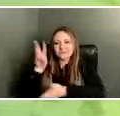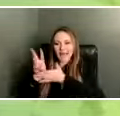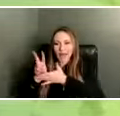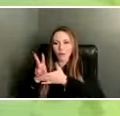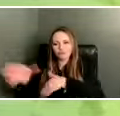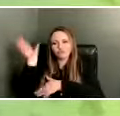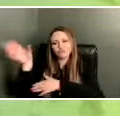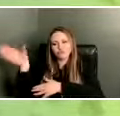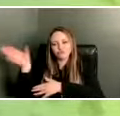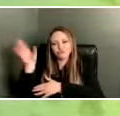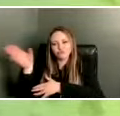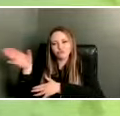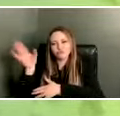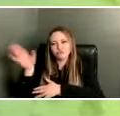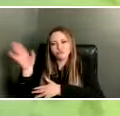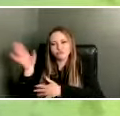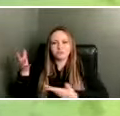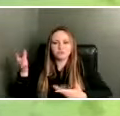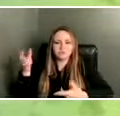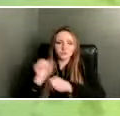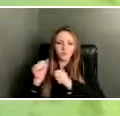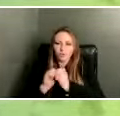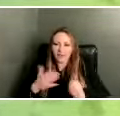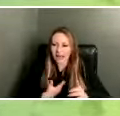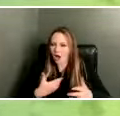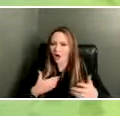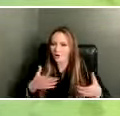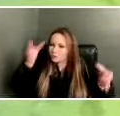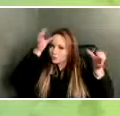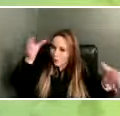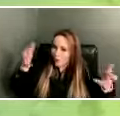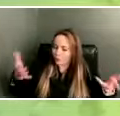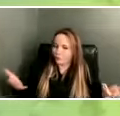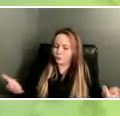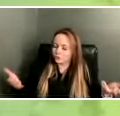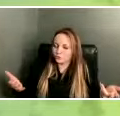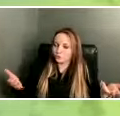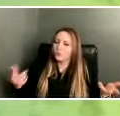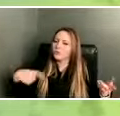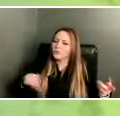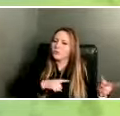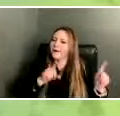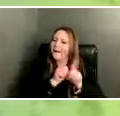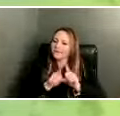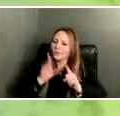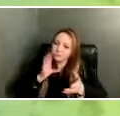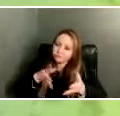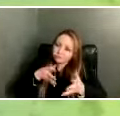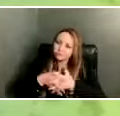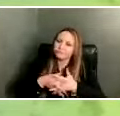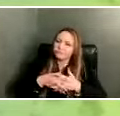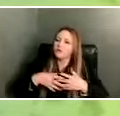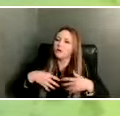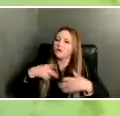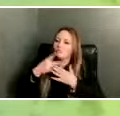time to work with our scholars and learners, but we also incorporate